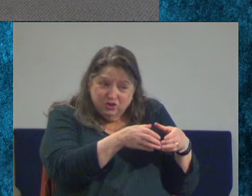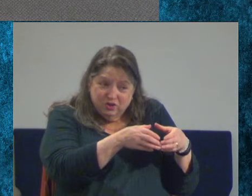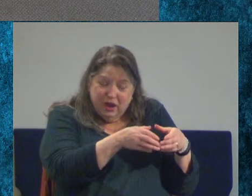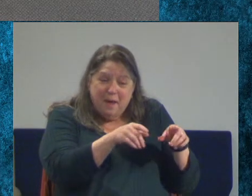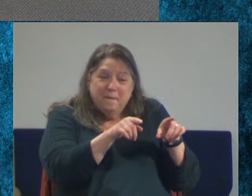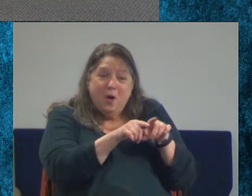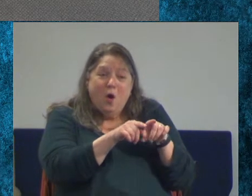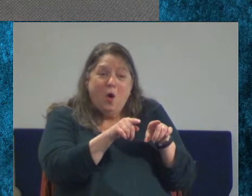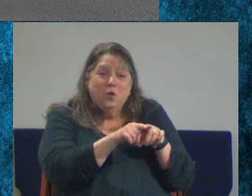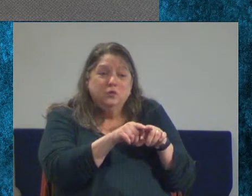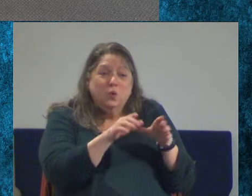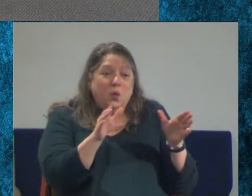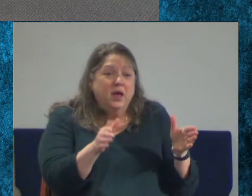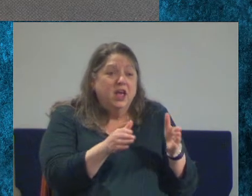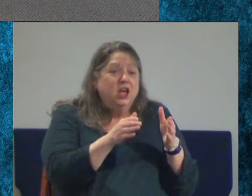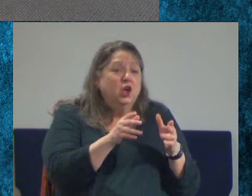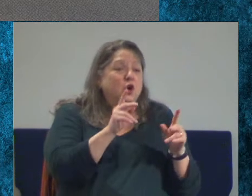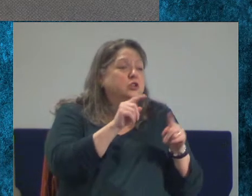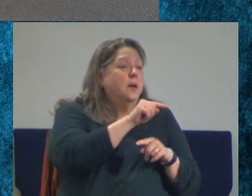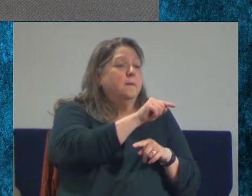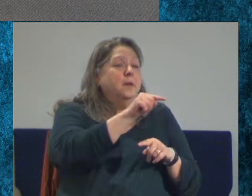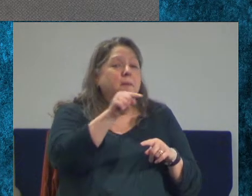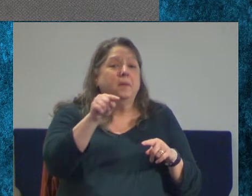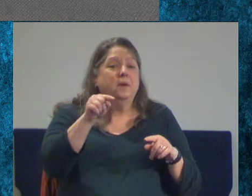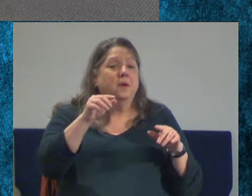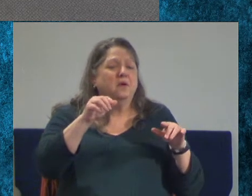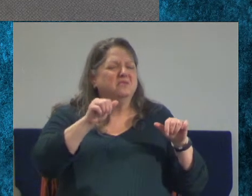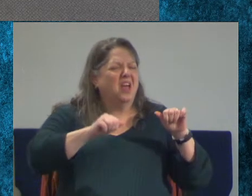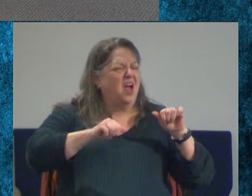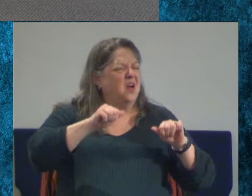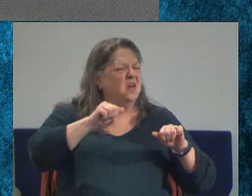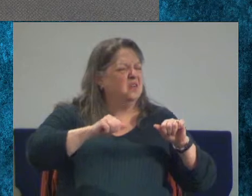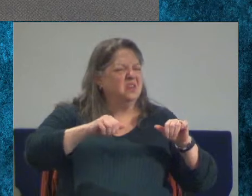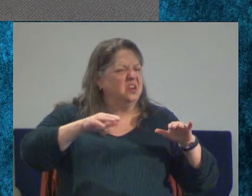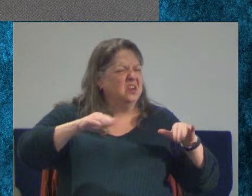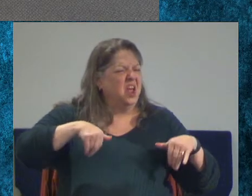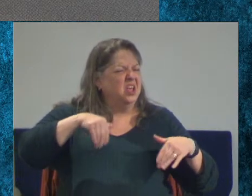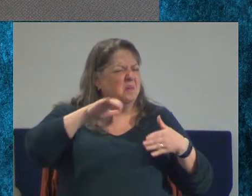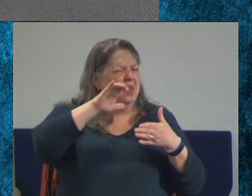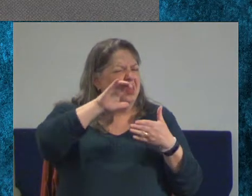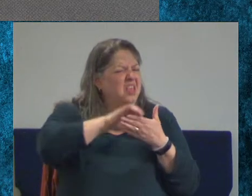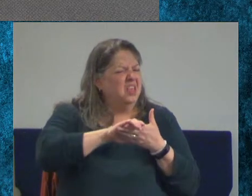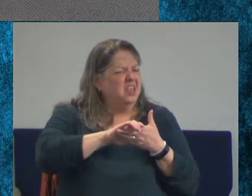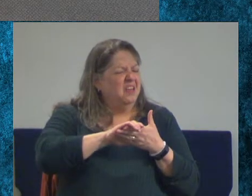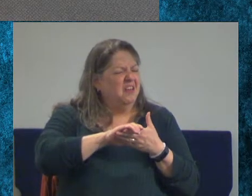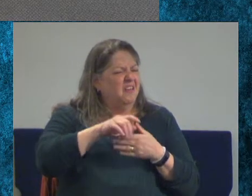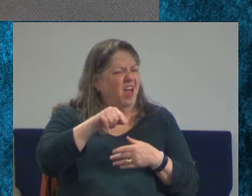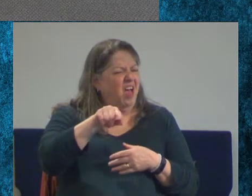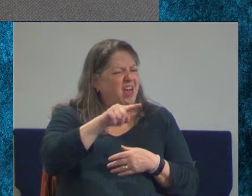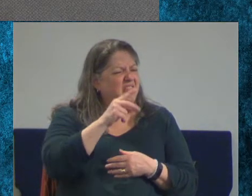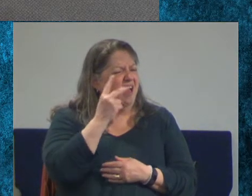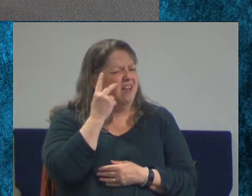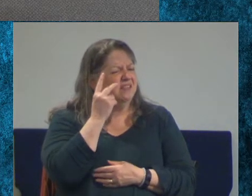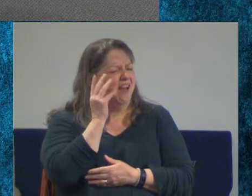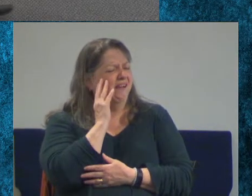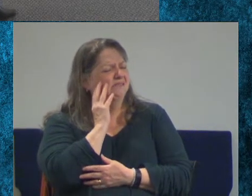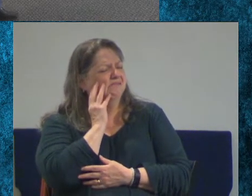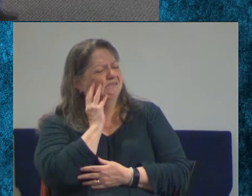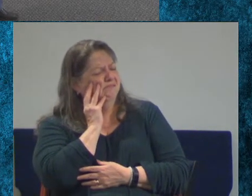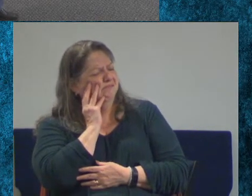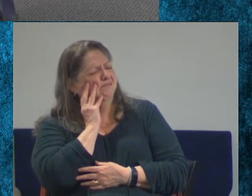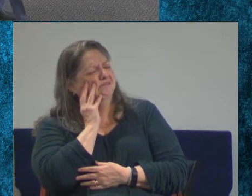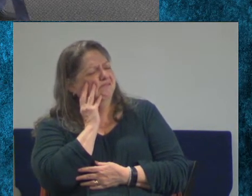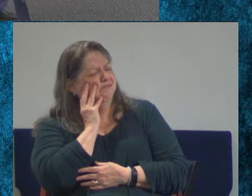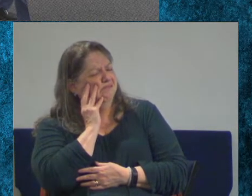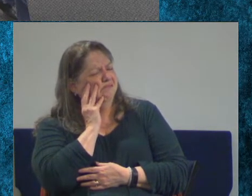encourages the non-believers, the onlookers, the doubters. It doesn't just encourage them, but it gives them testimony to